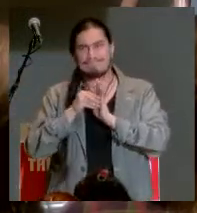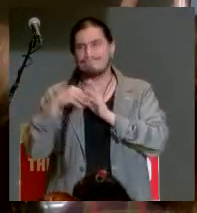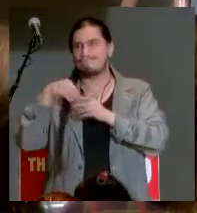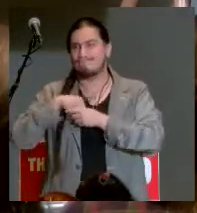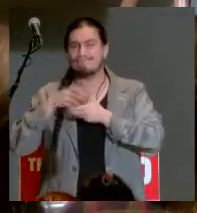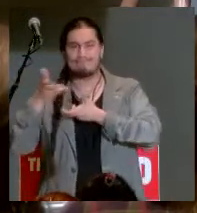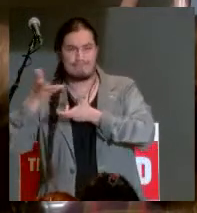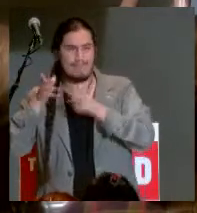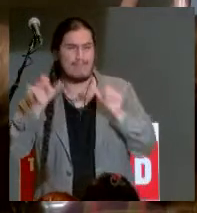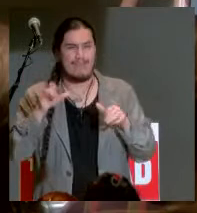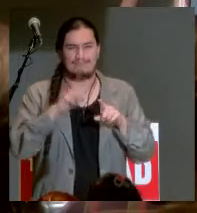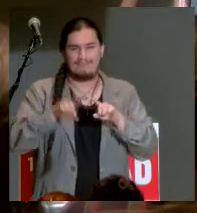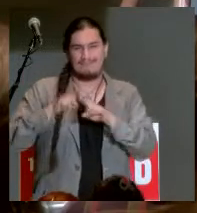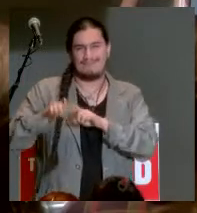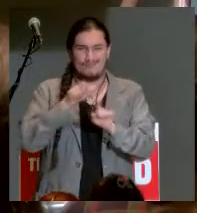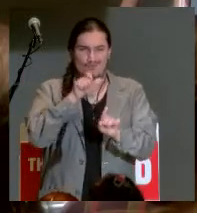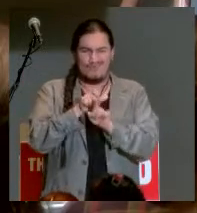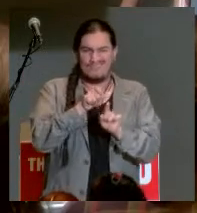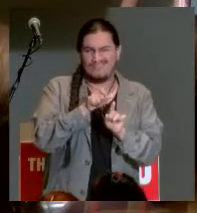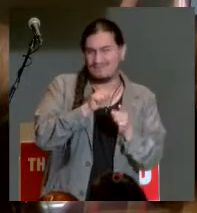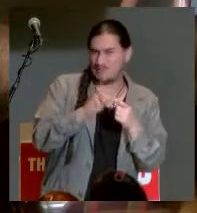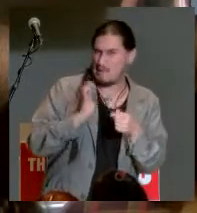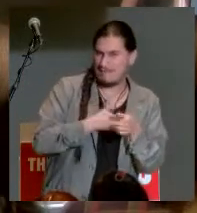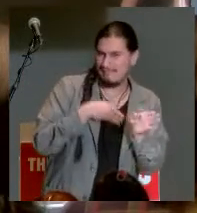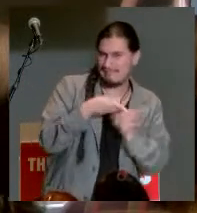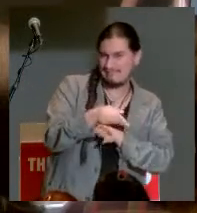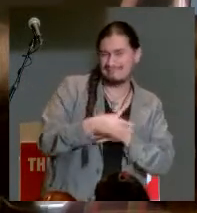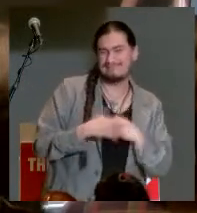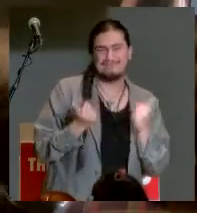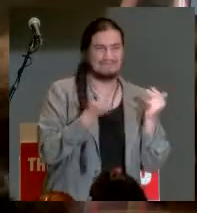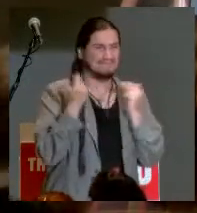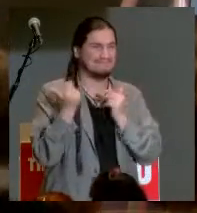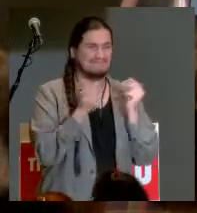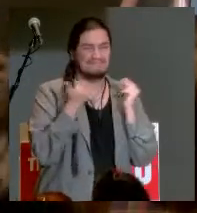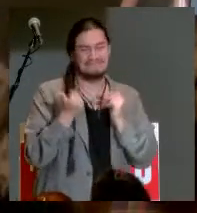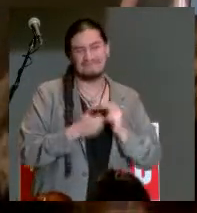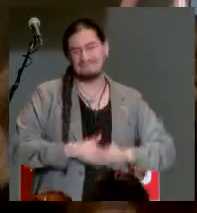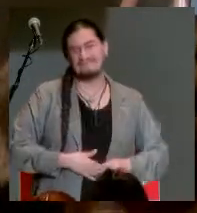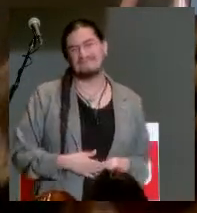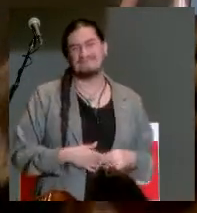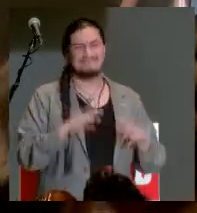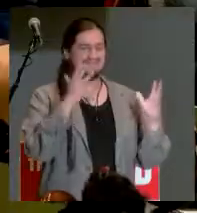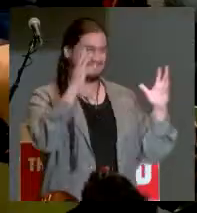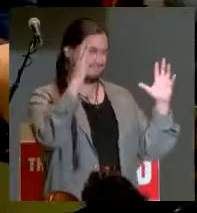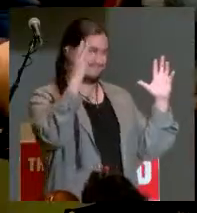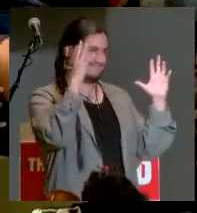kind of little tricks to the trade, you know what I mean? Unless you just can.